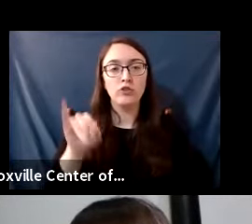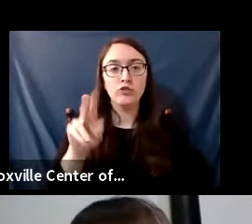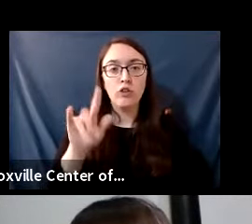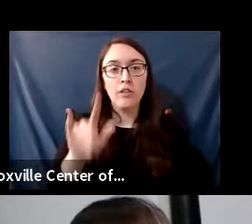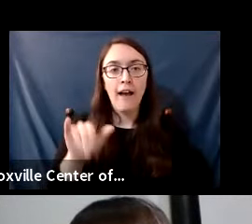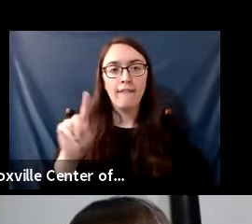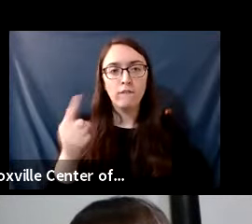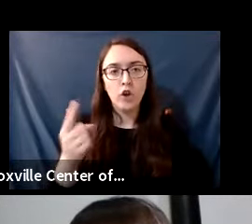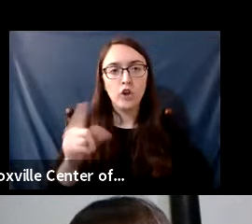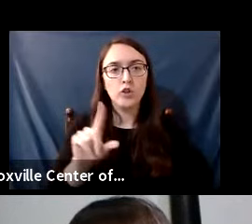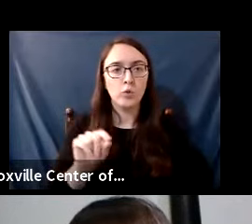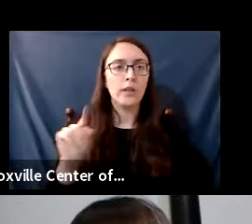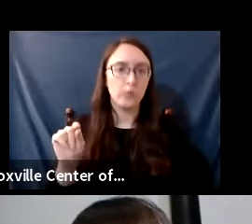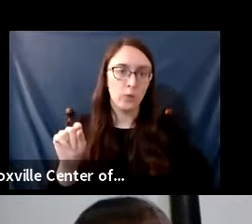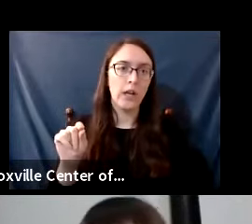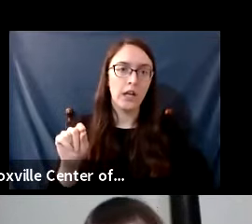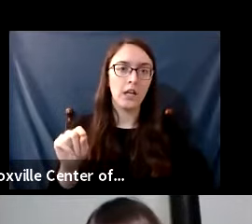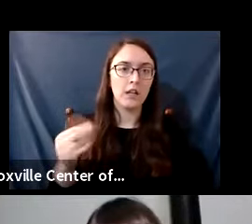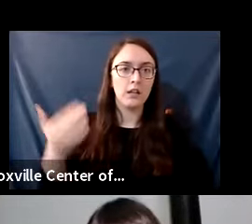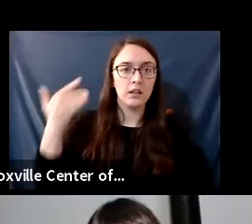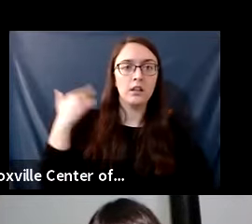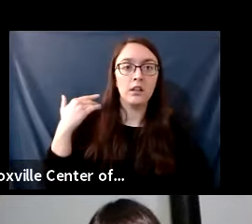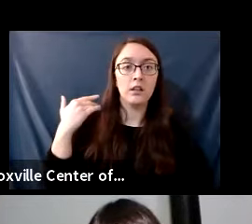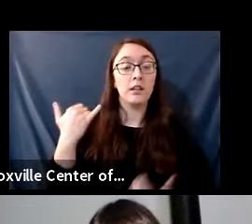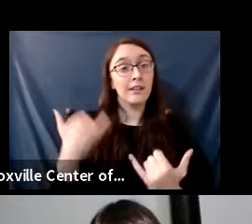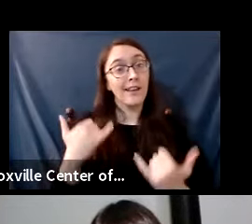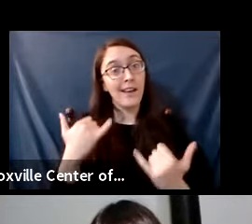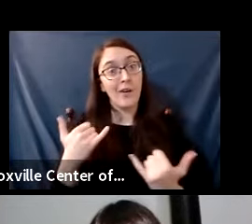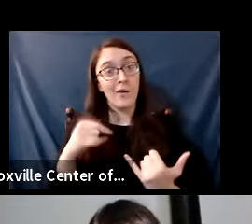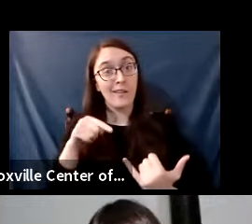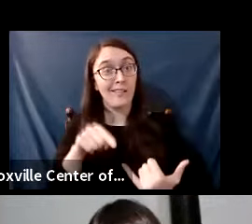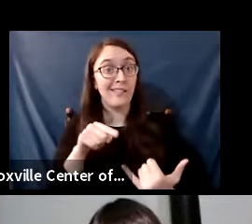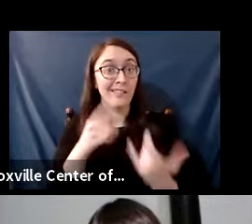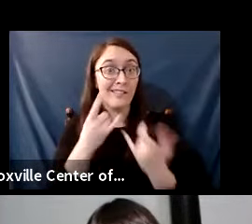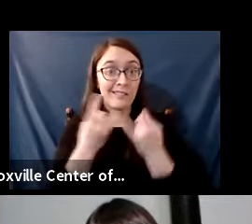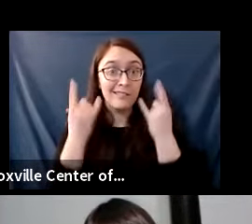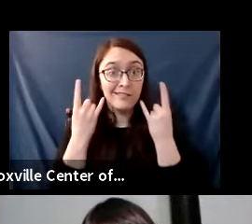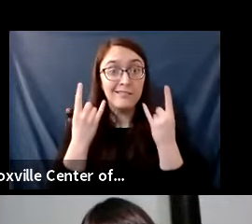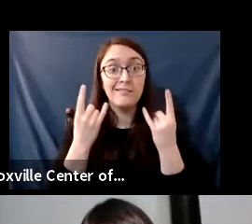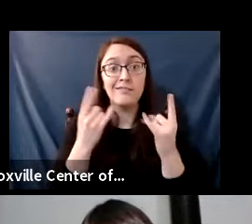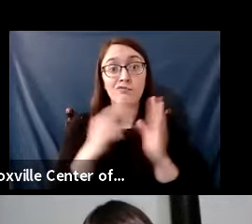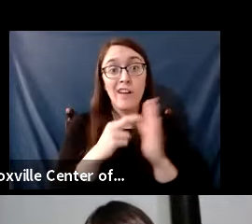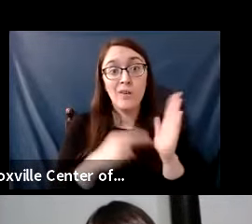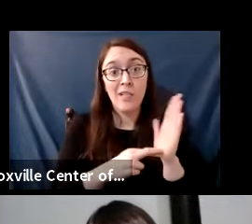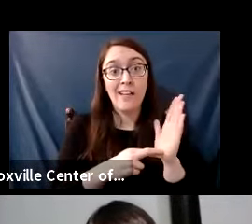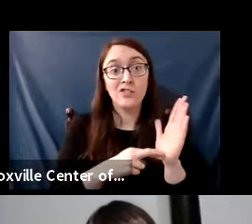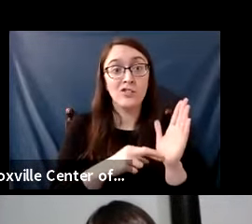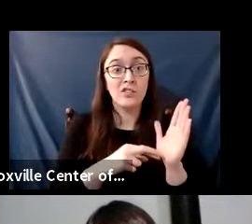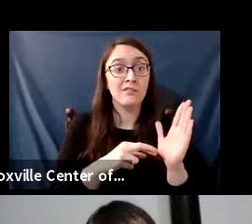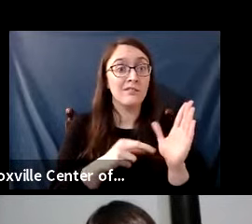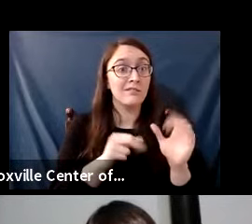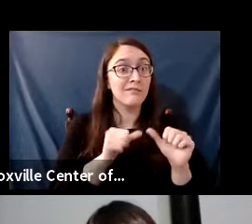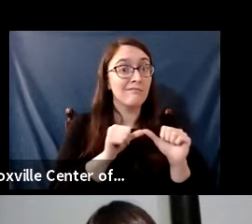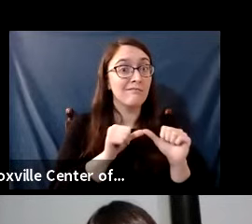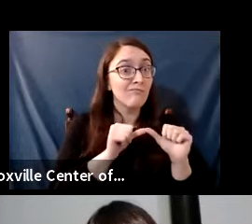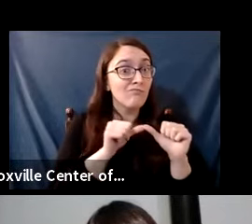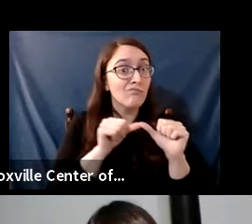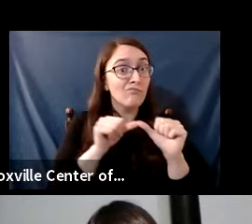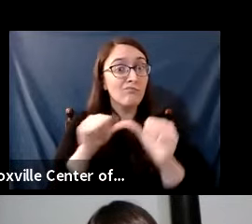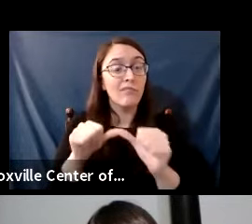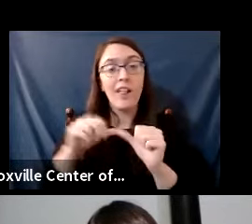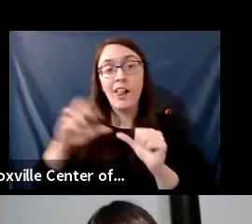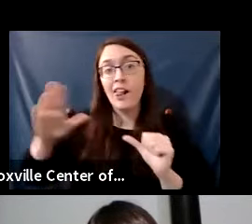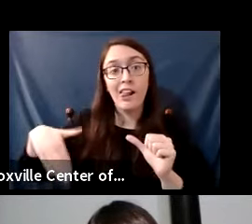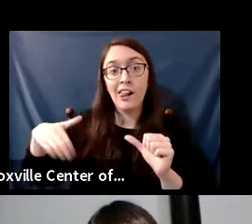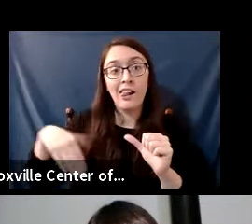2020. And as you all know, this is a continuing regulation, which is not being sunsetted, so